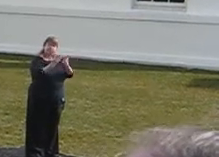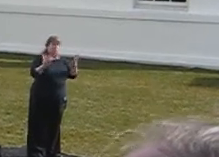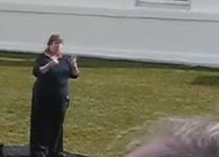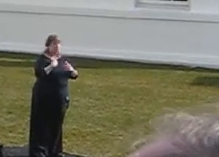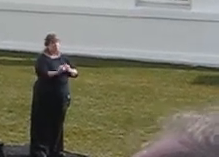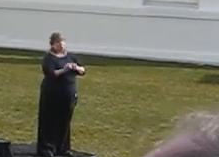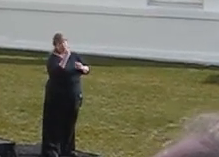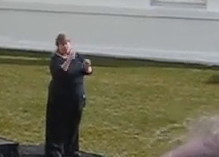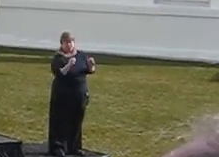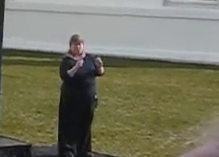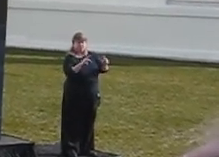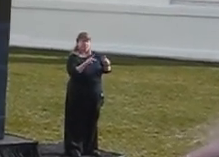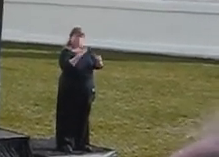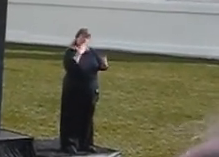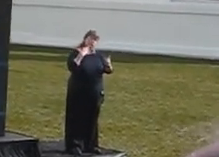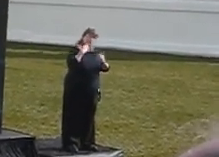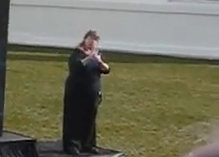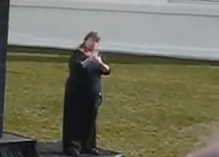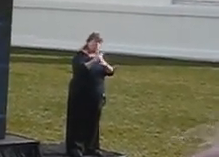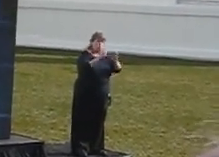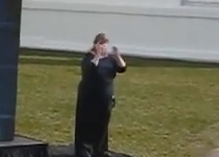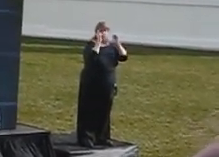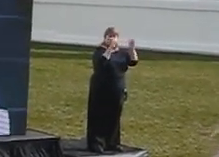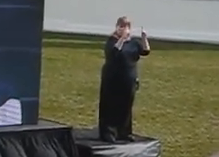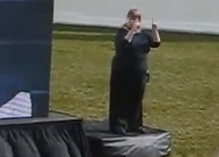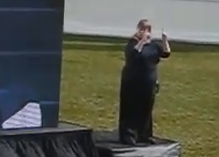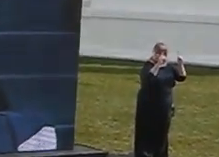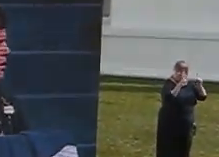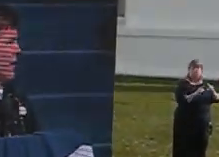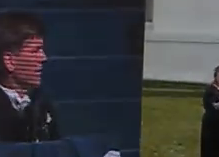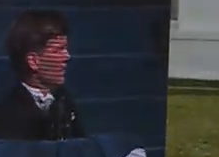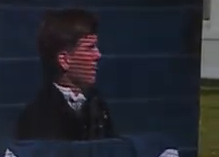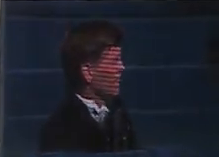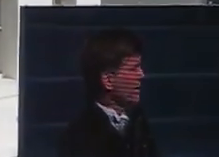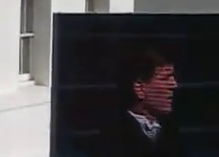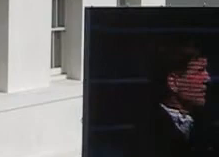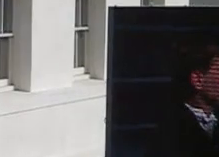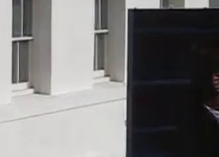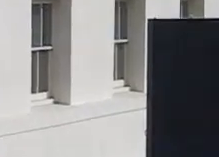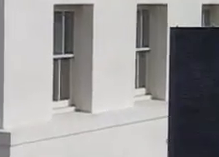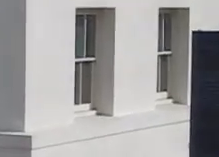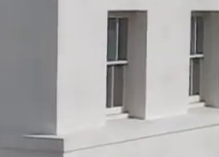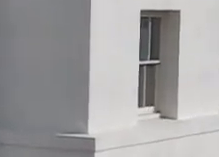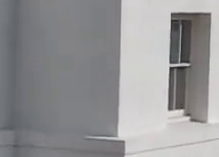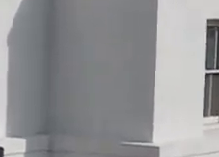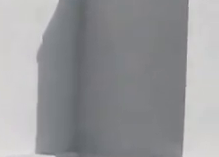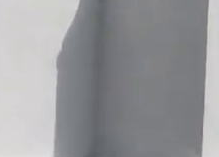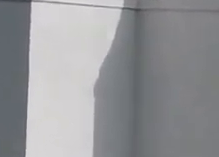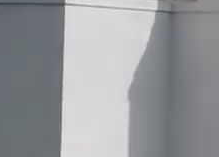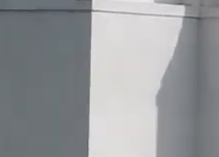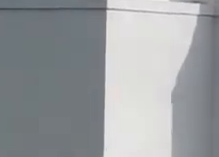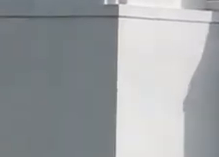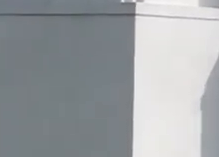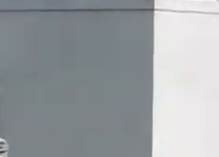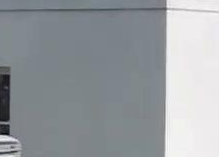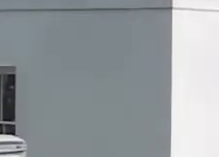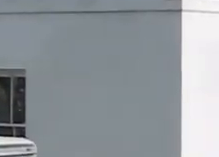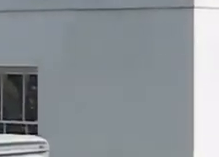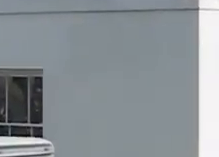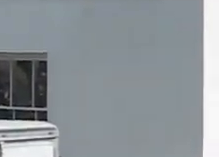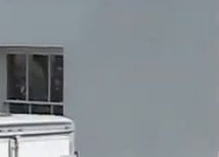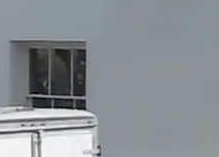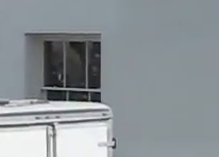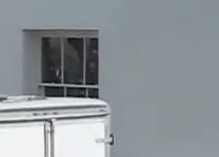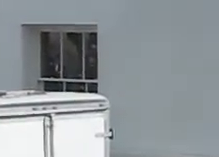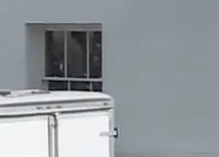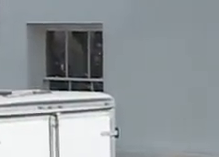simple opportunity of a good education. Surely, nearly 60 years later, we can work